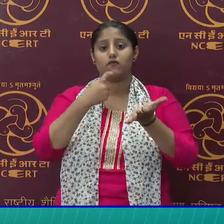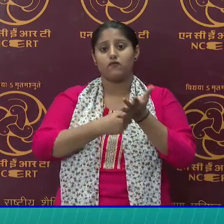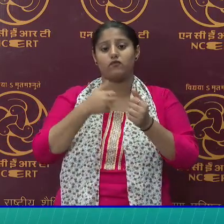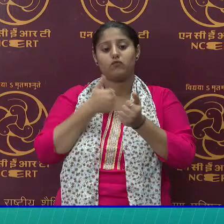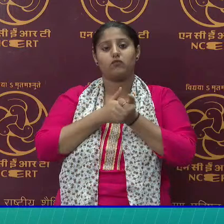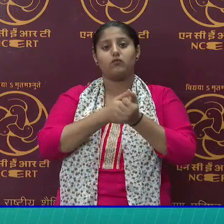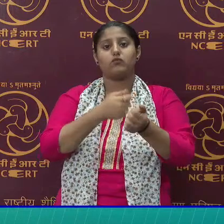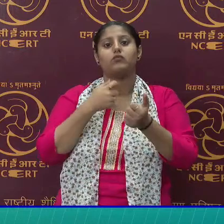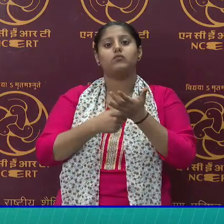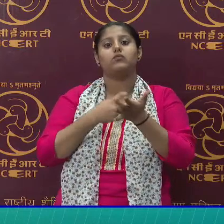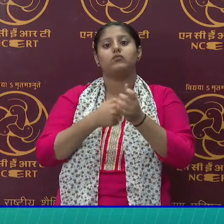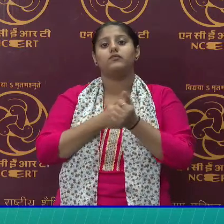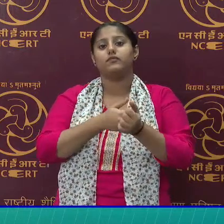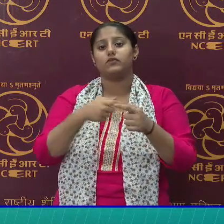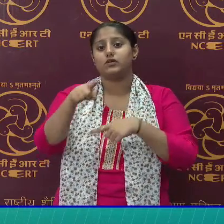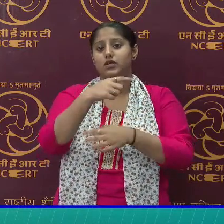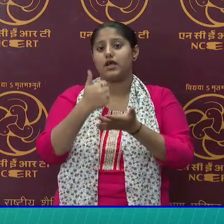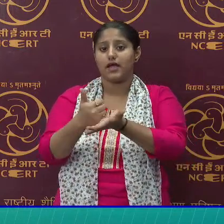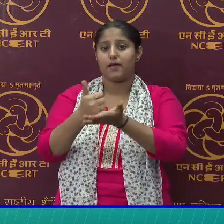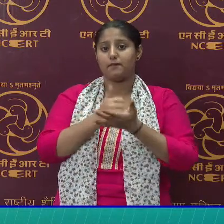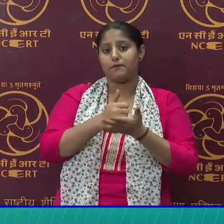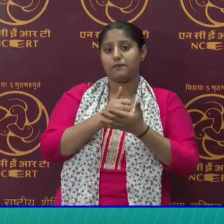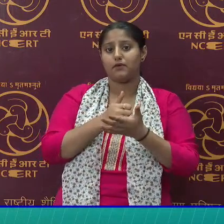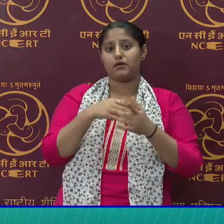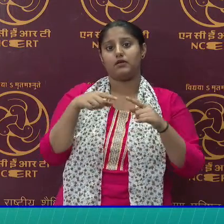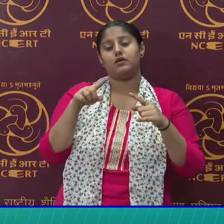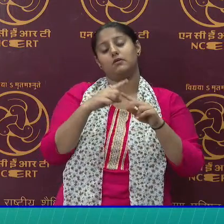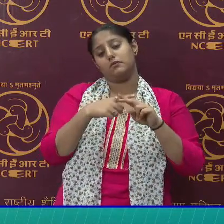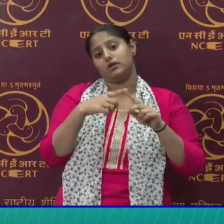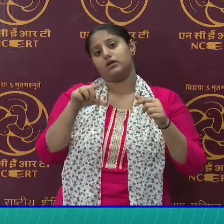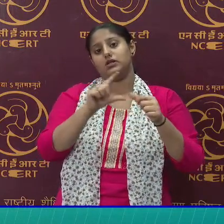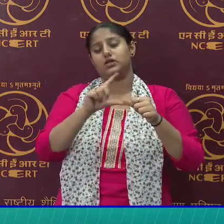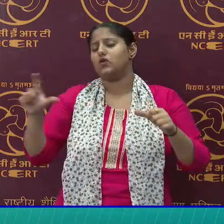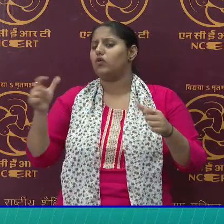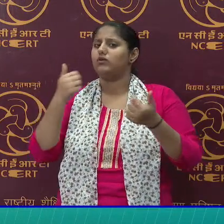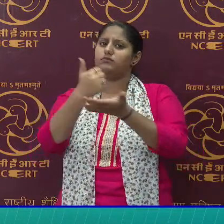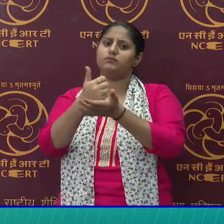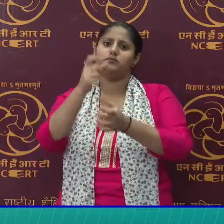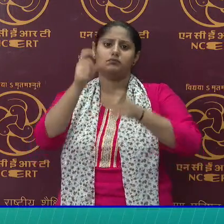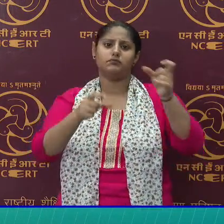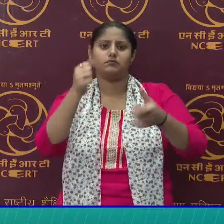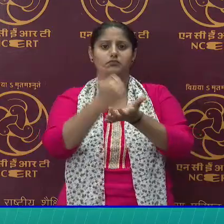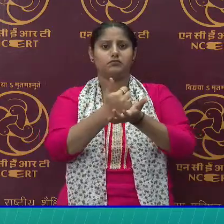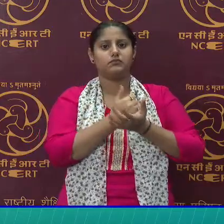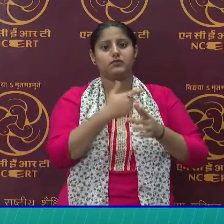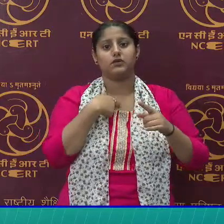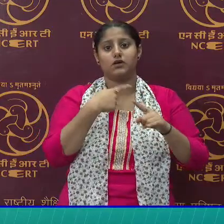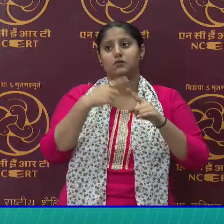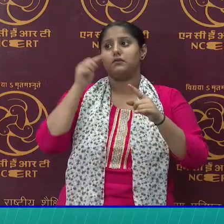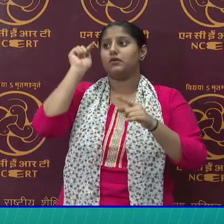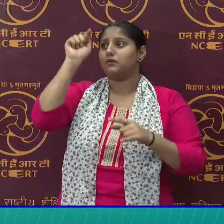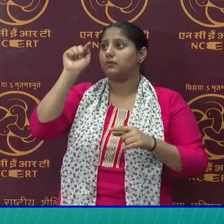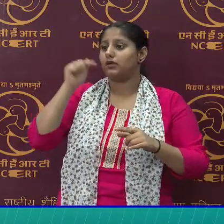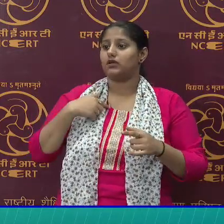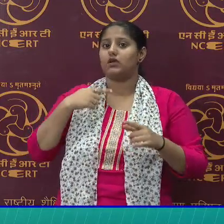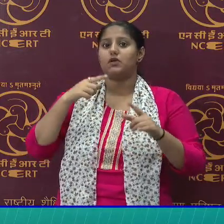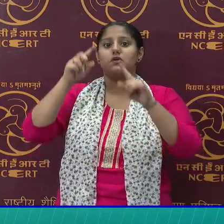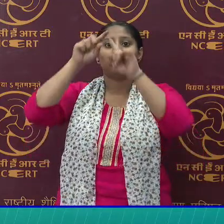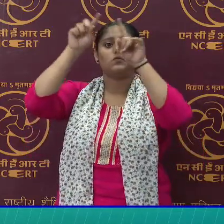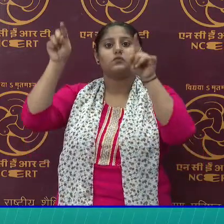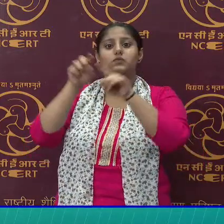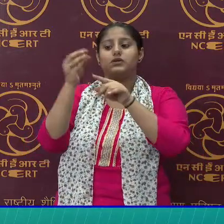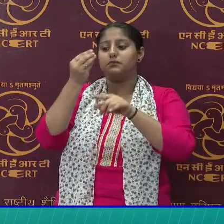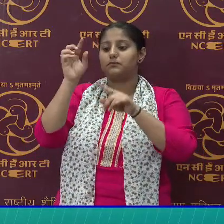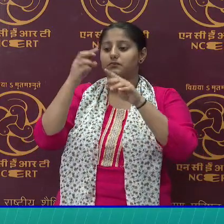it helps not only themselves but everyone around them. And it also talks about road signs, if I can show a little